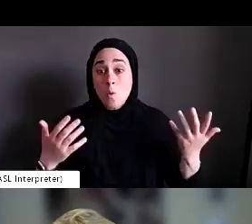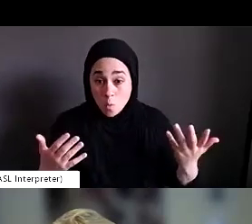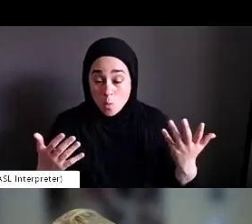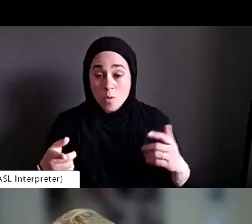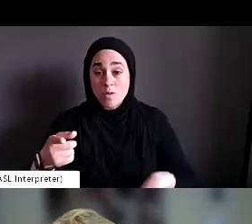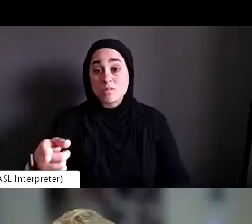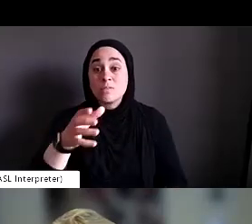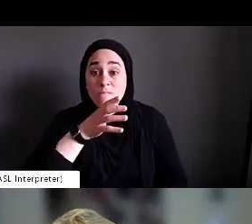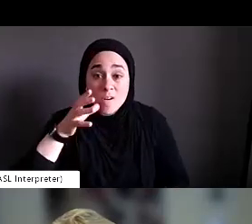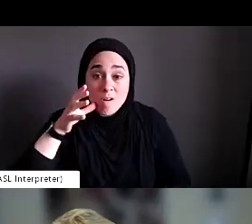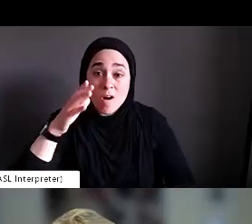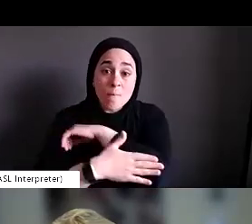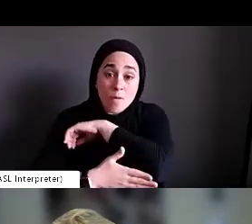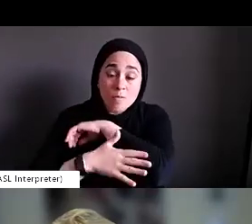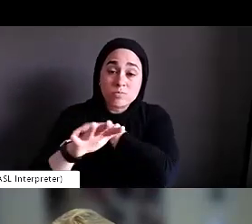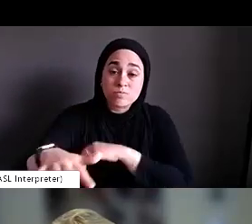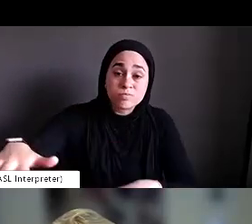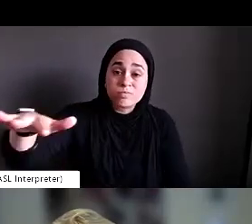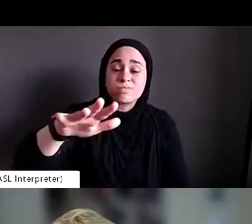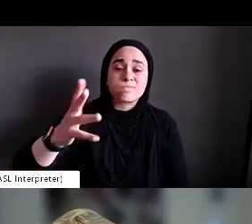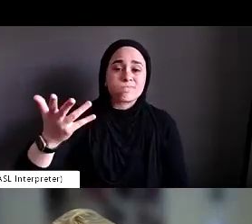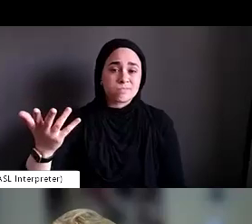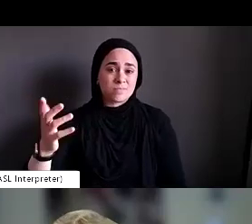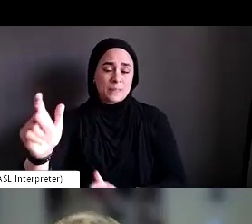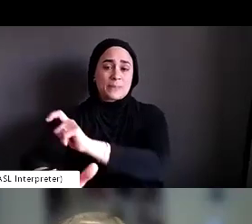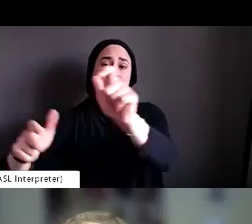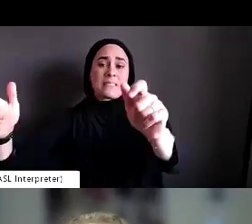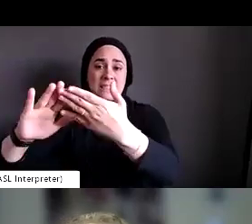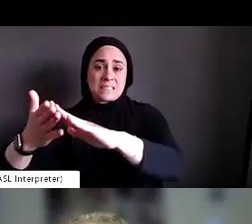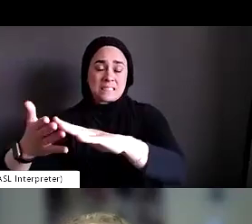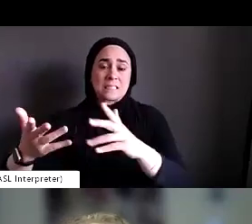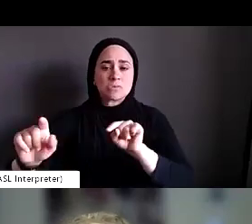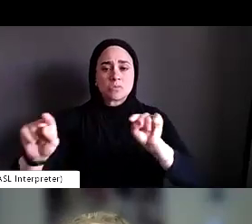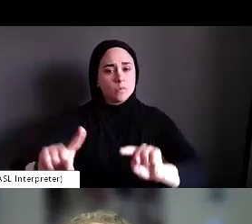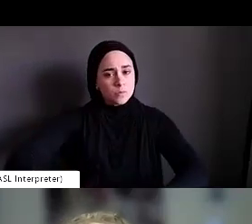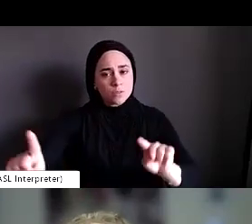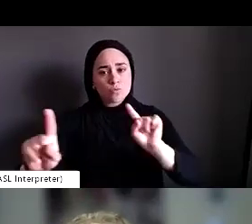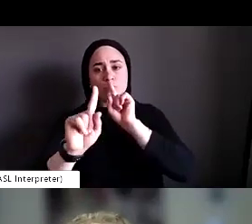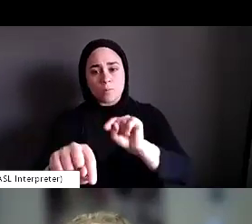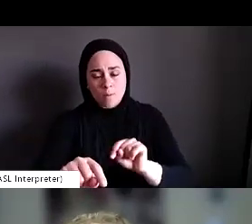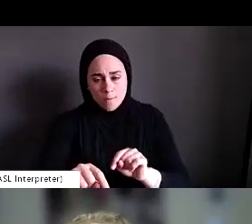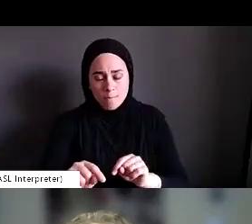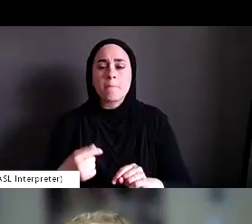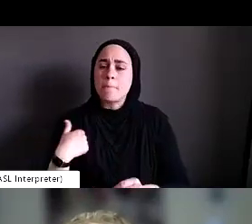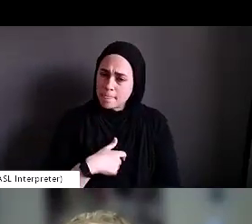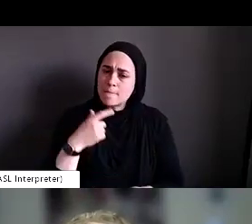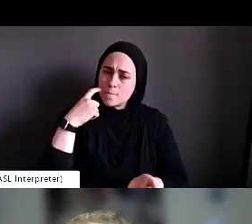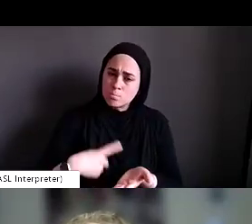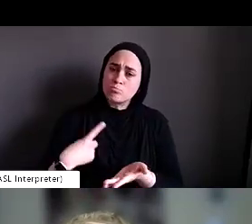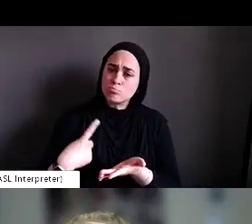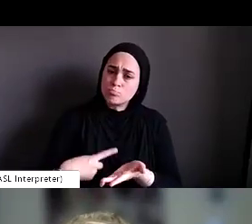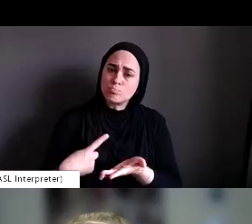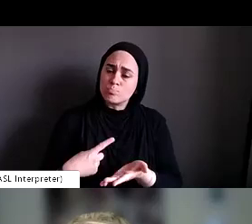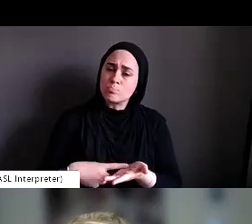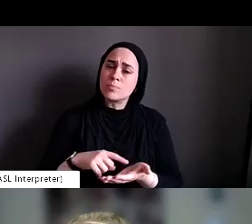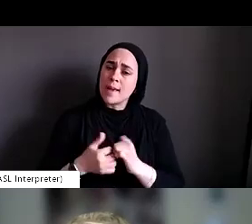in possibly the Lower Mainland or a couple of our major cities. And that's something that we've noticed and talked about a lot. How do you be